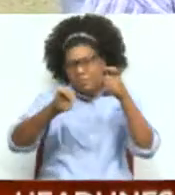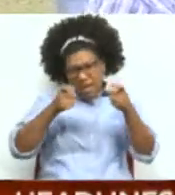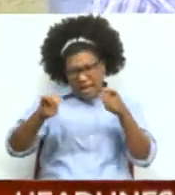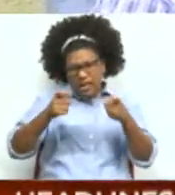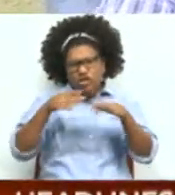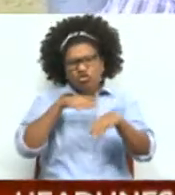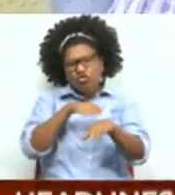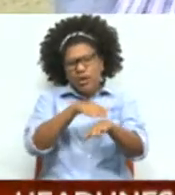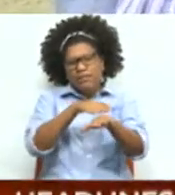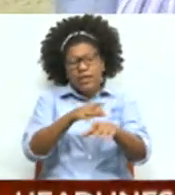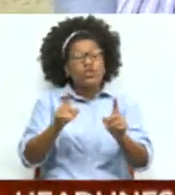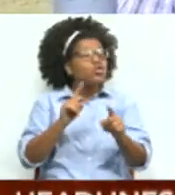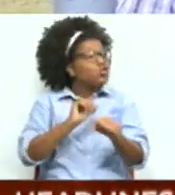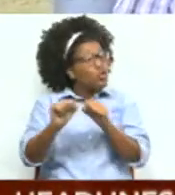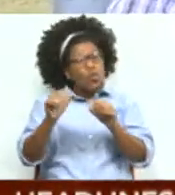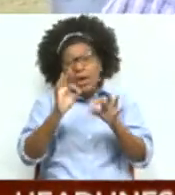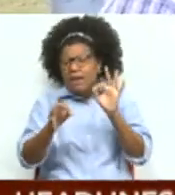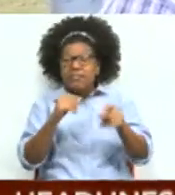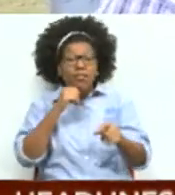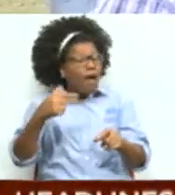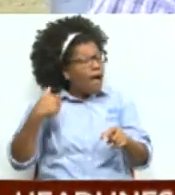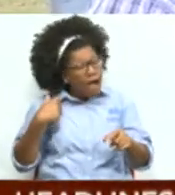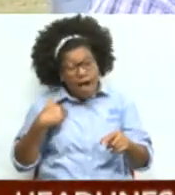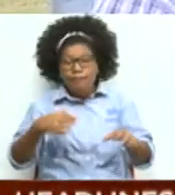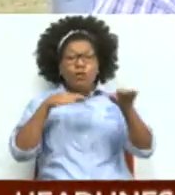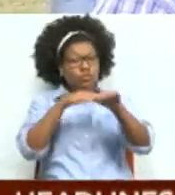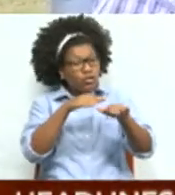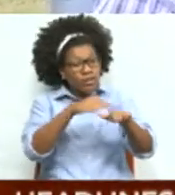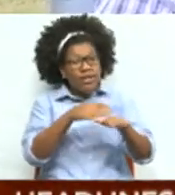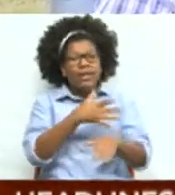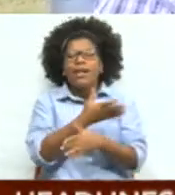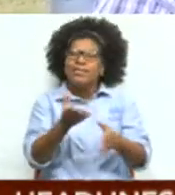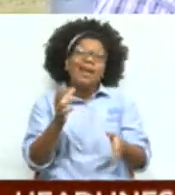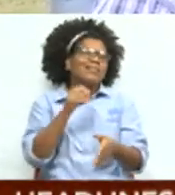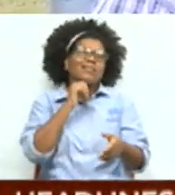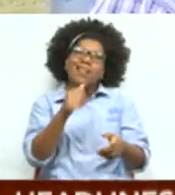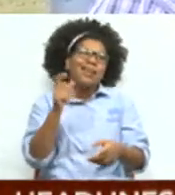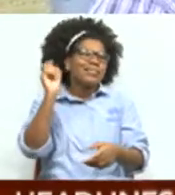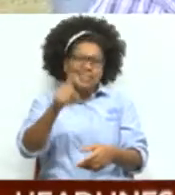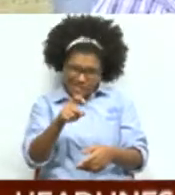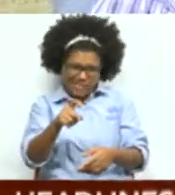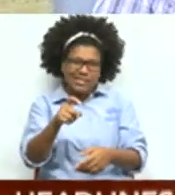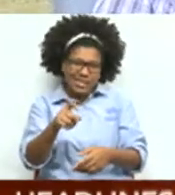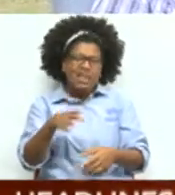from east to west, then there's no point in